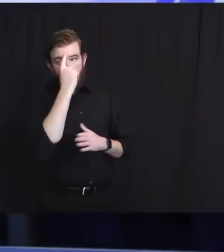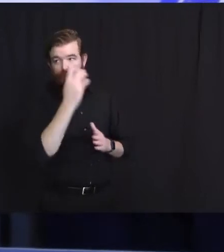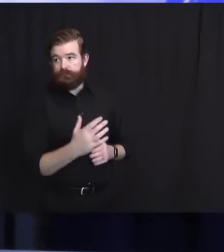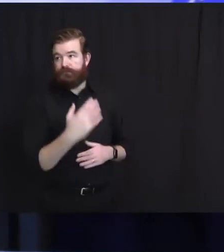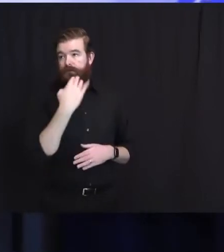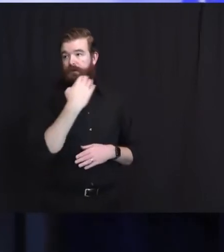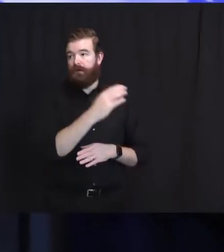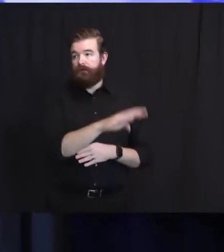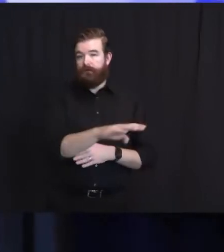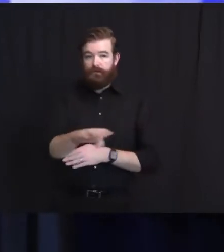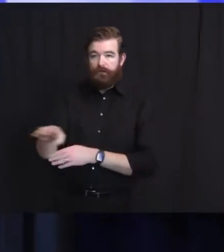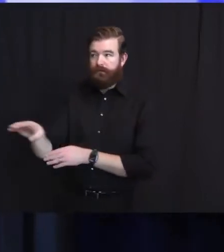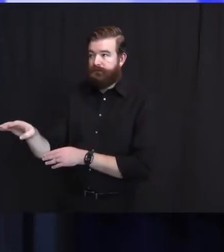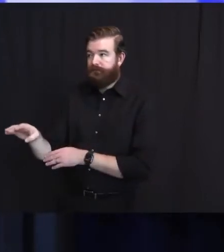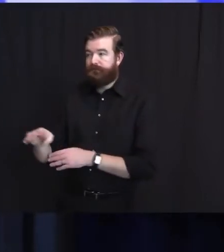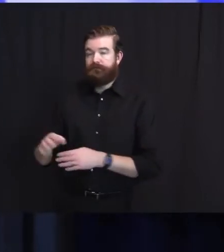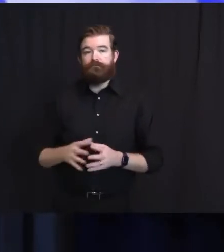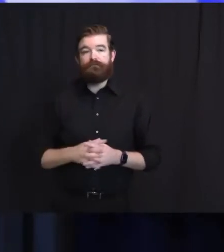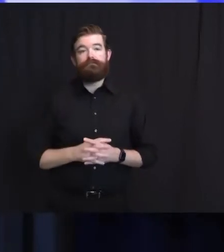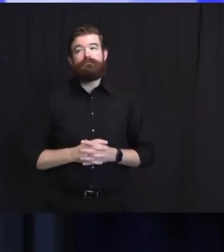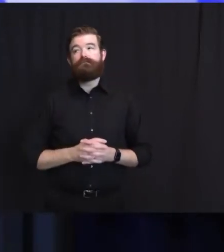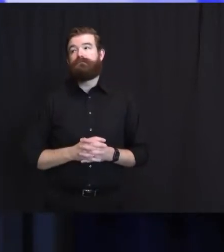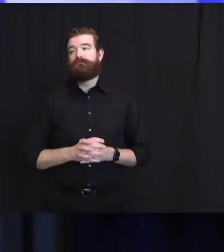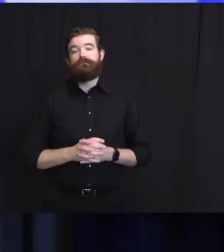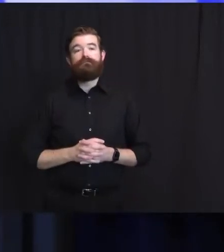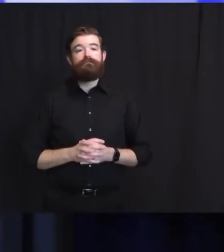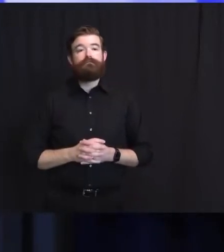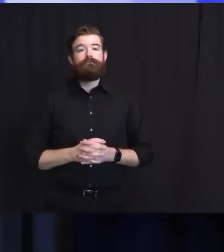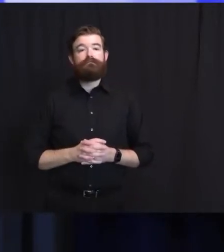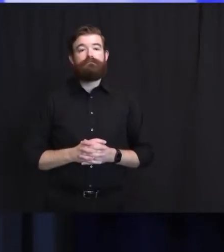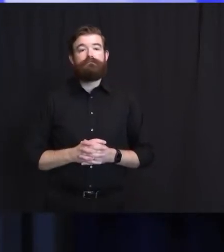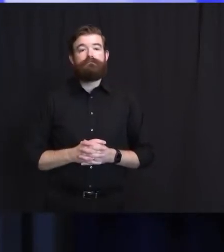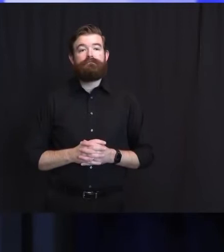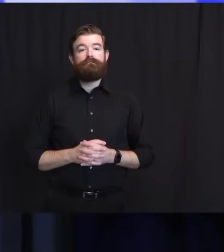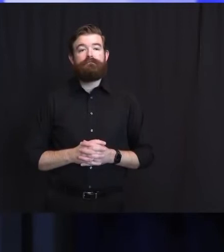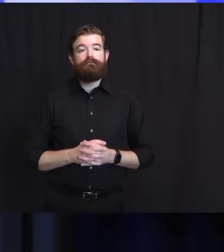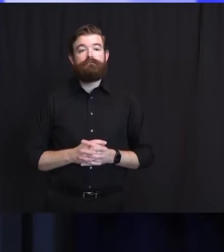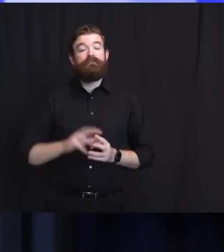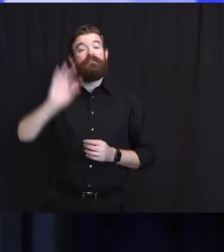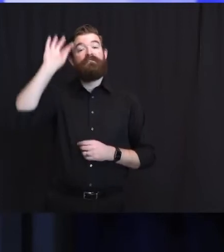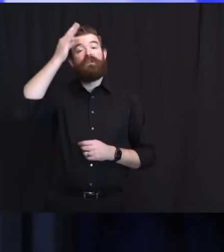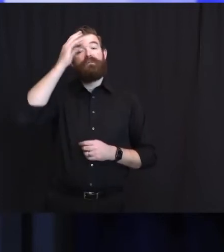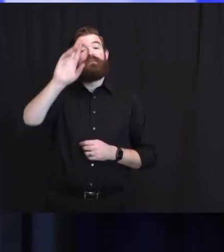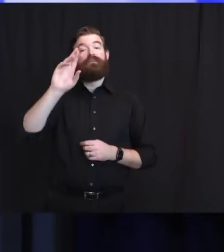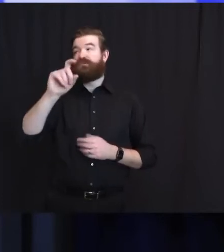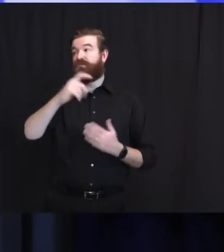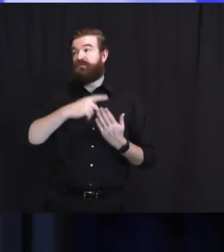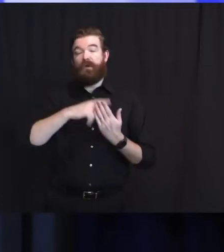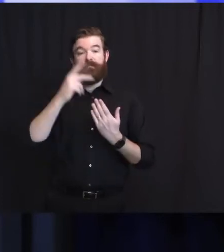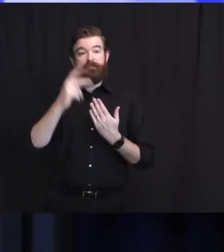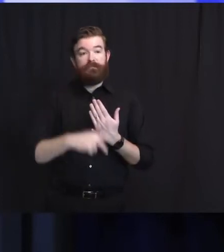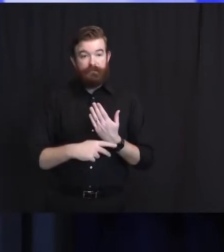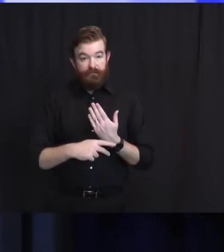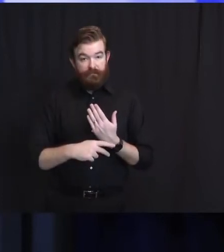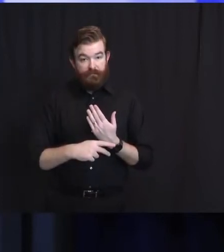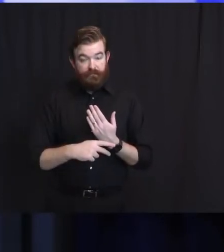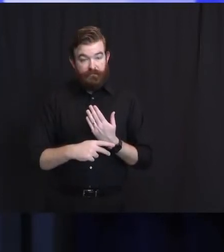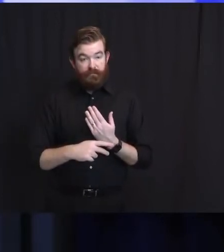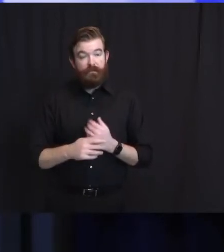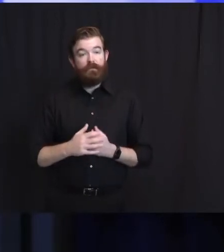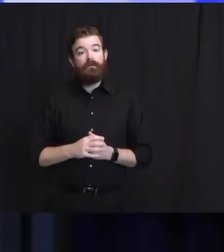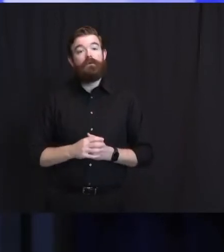the federal pharmacy program and its implications for New Jersey. So I want to start with an overview of the program and the decisions the